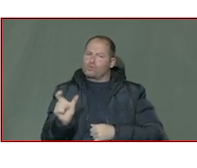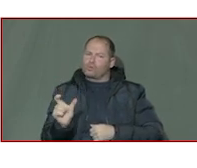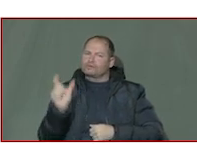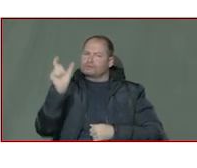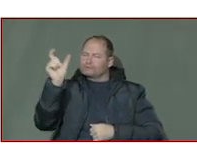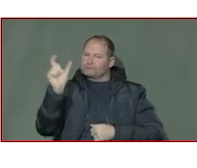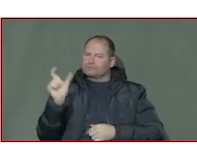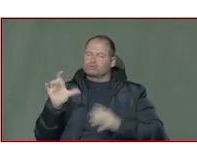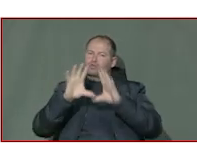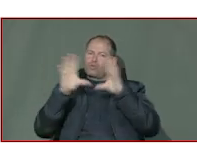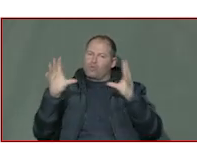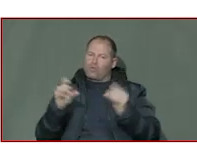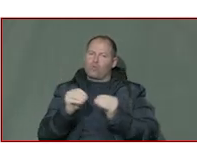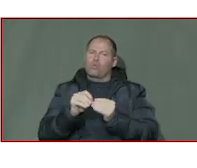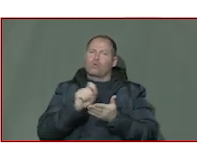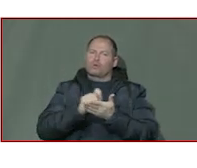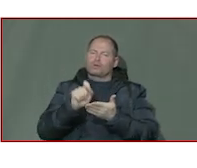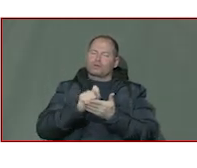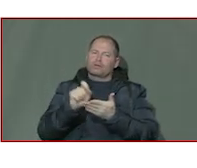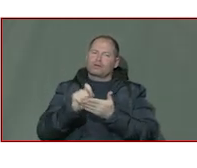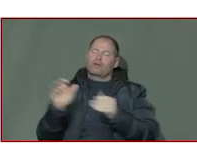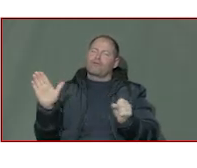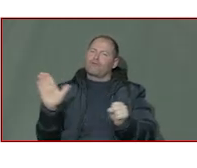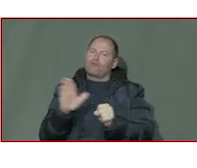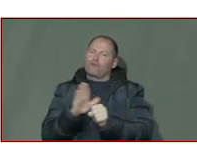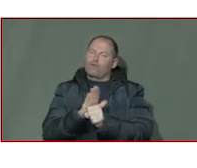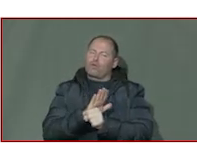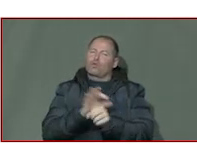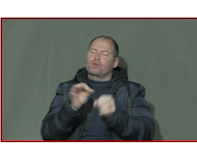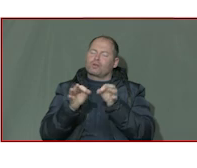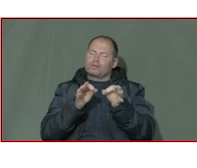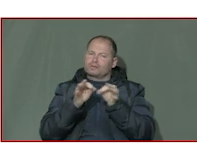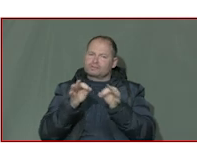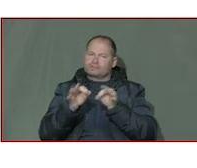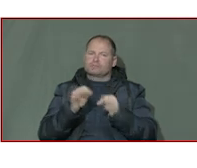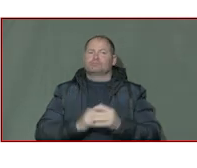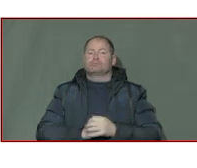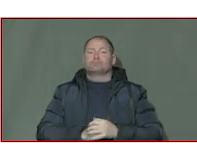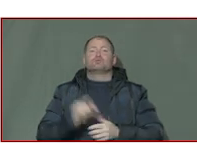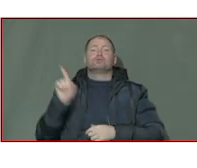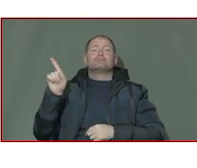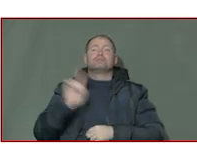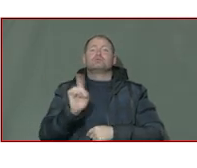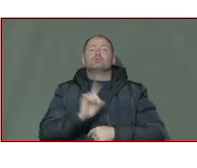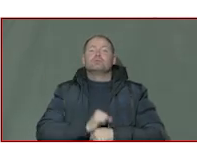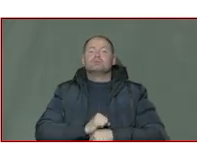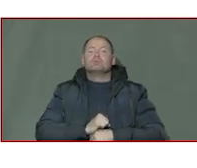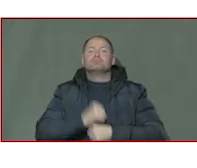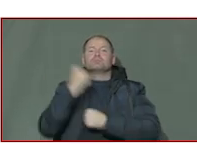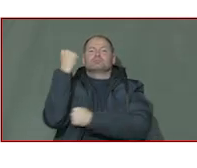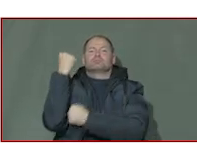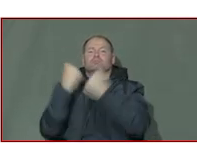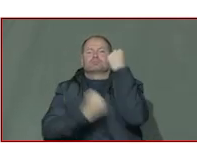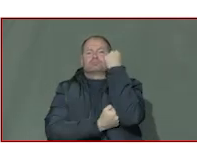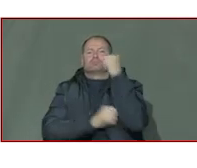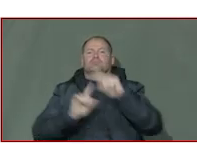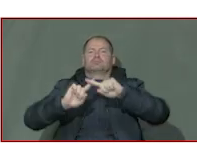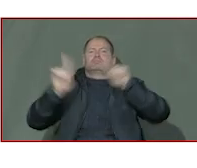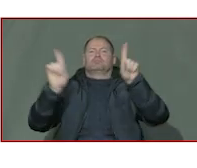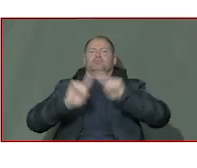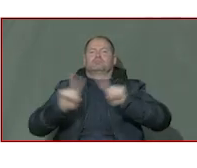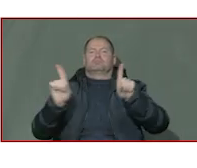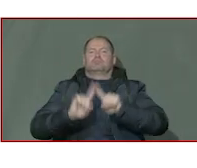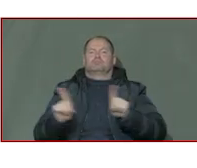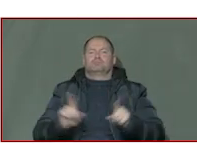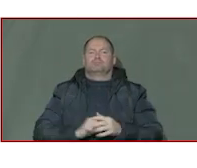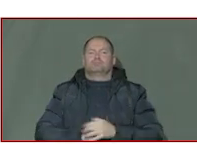Base. Ne? So these are the what? These are the structural differences. And